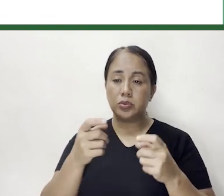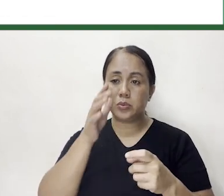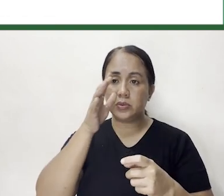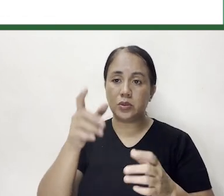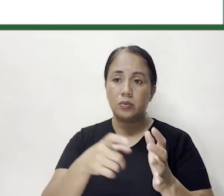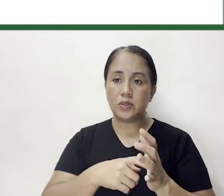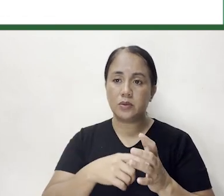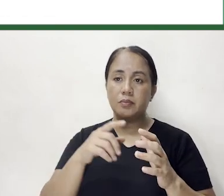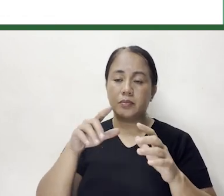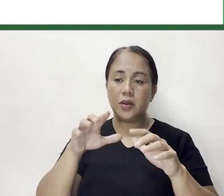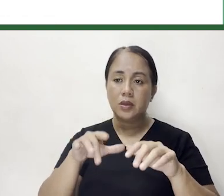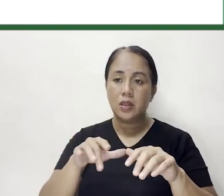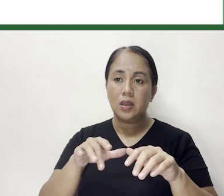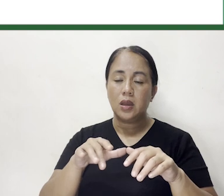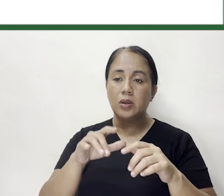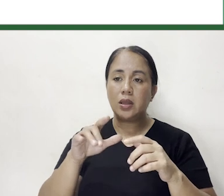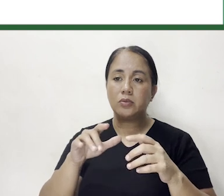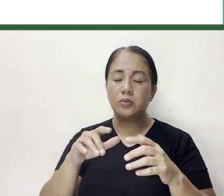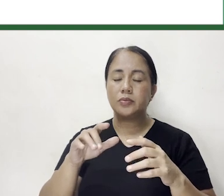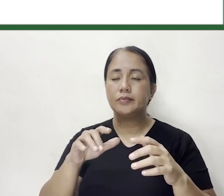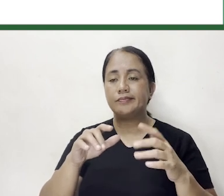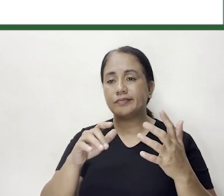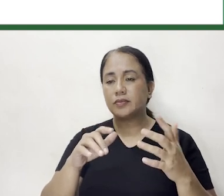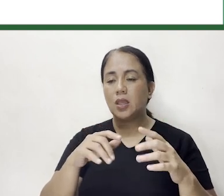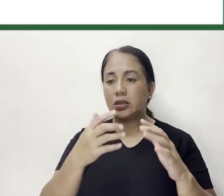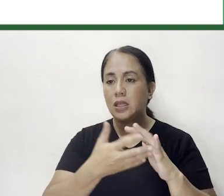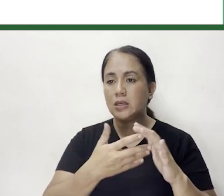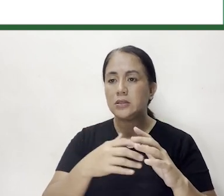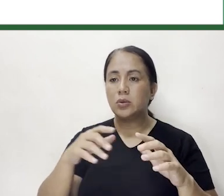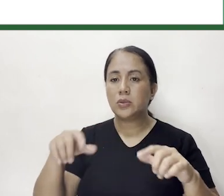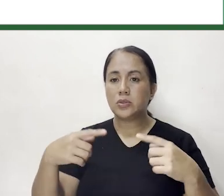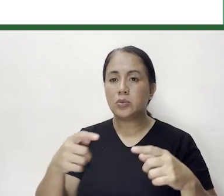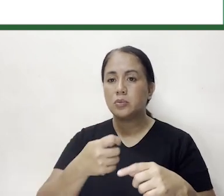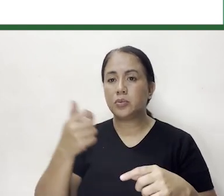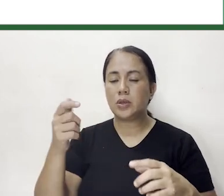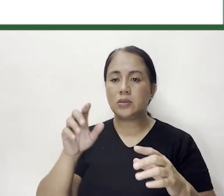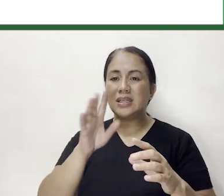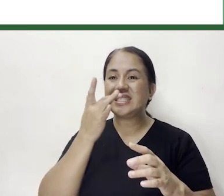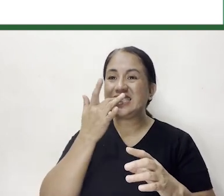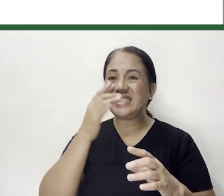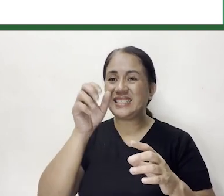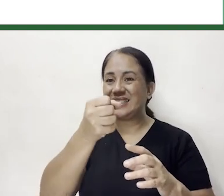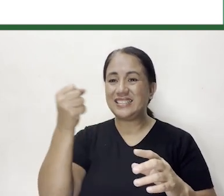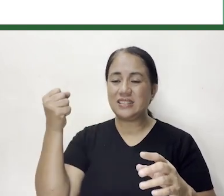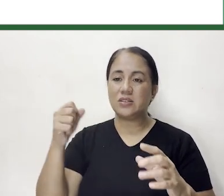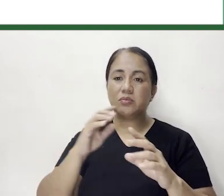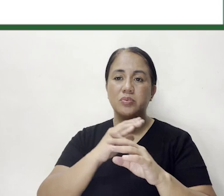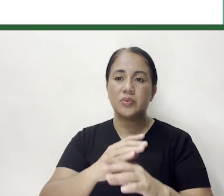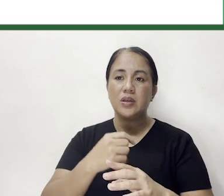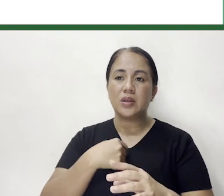hotel management ignored the request of the client using a wheelchair to temporarily remove the shower glass